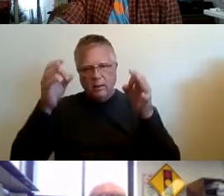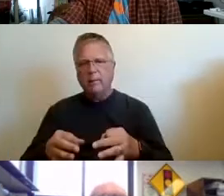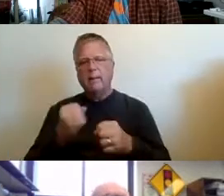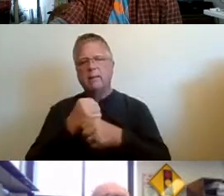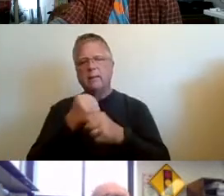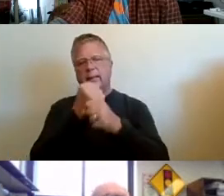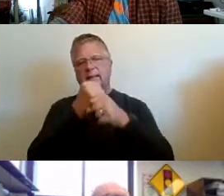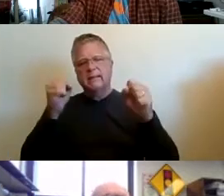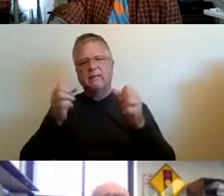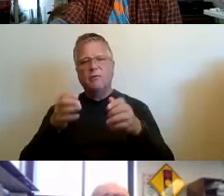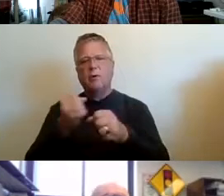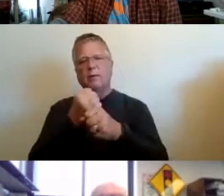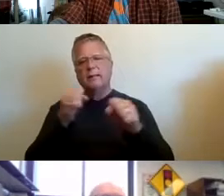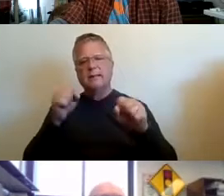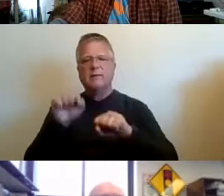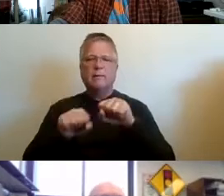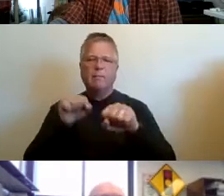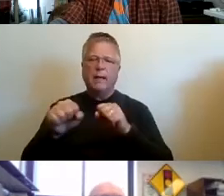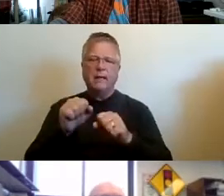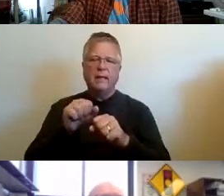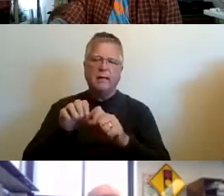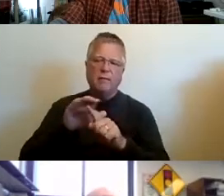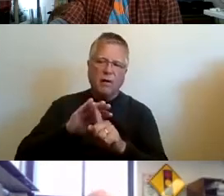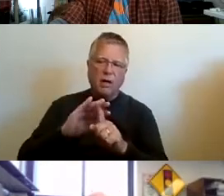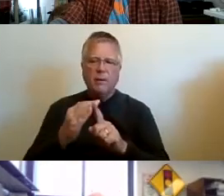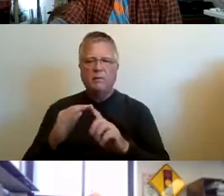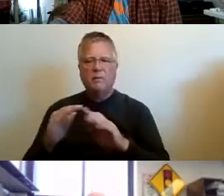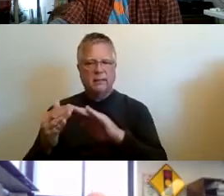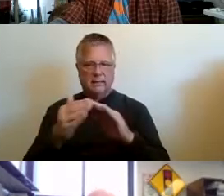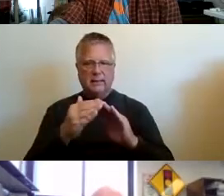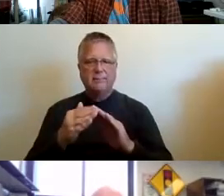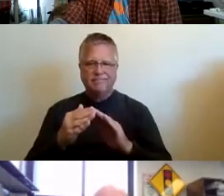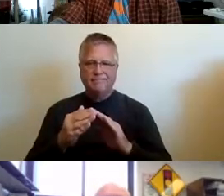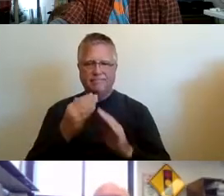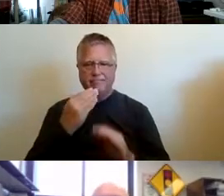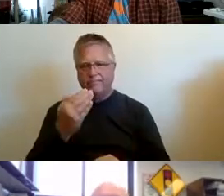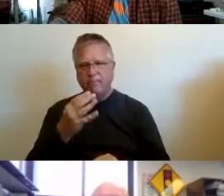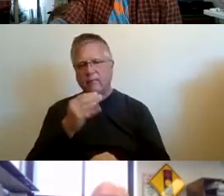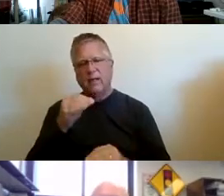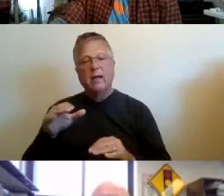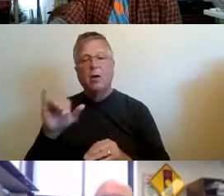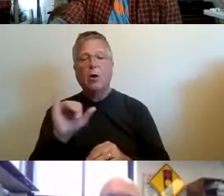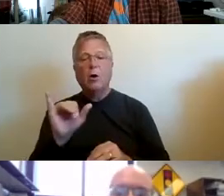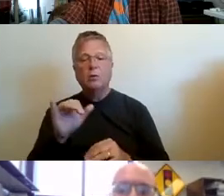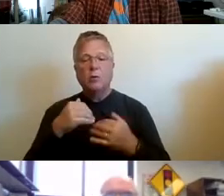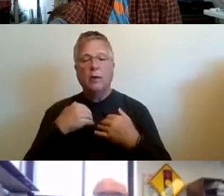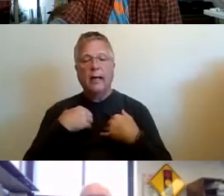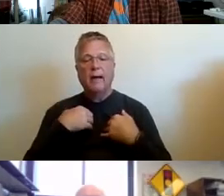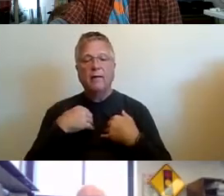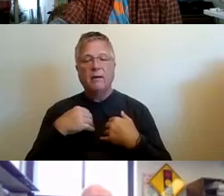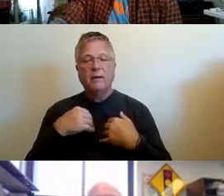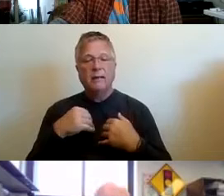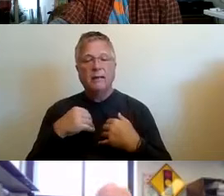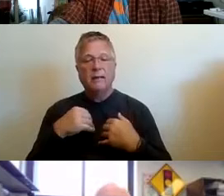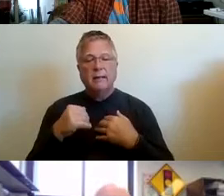and safer biking environment for the city. And over that also, we have Facebook, Twitter, and